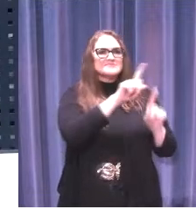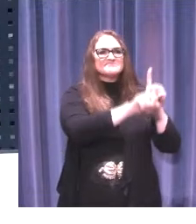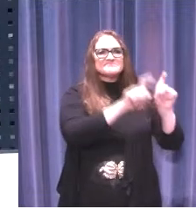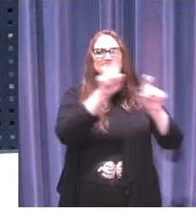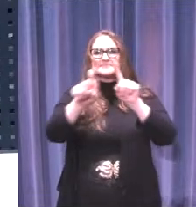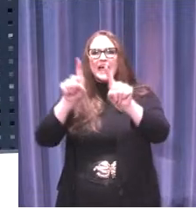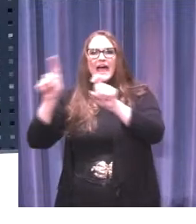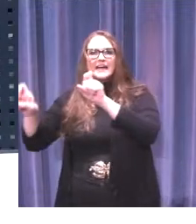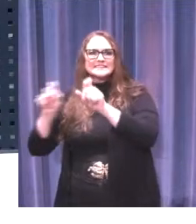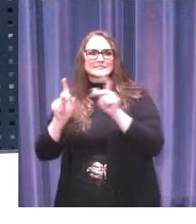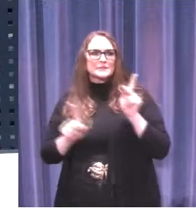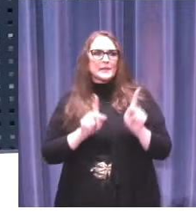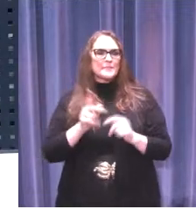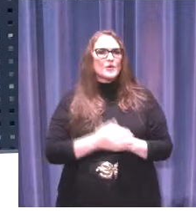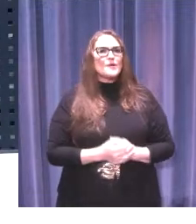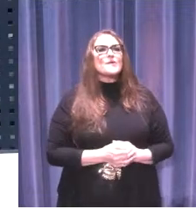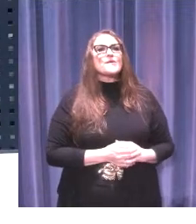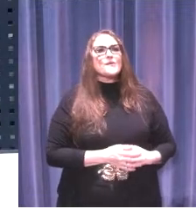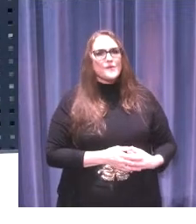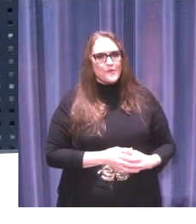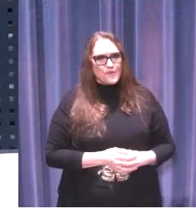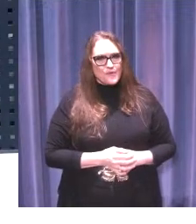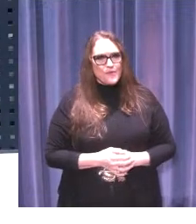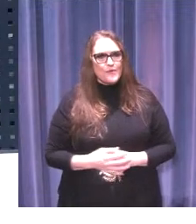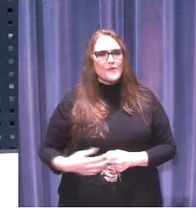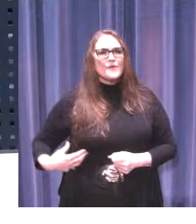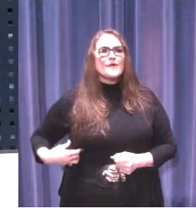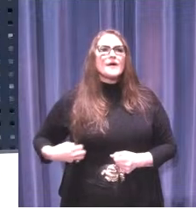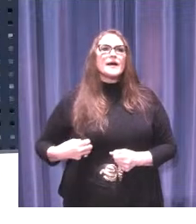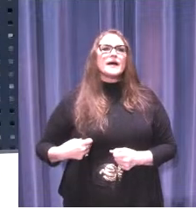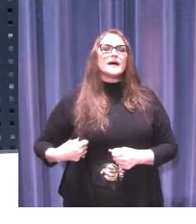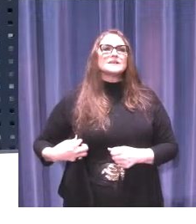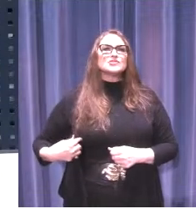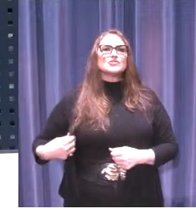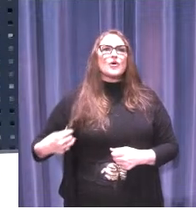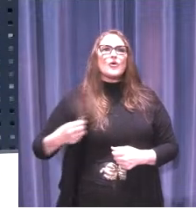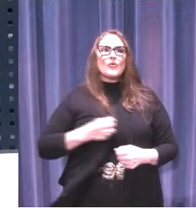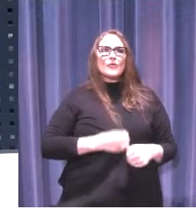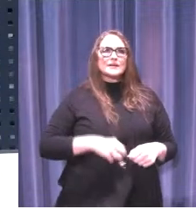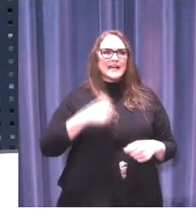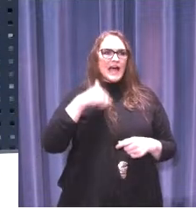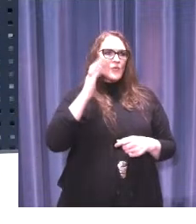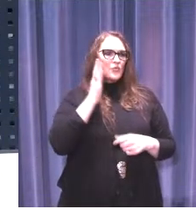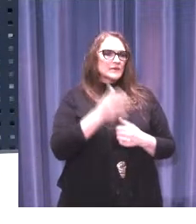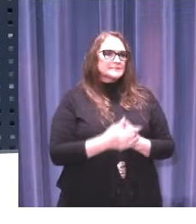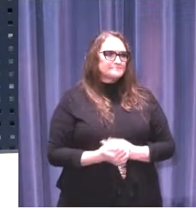people, and so I would